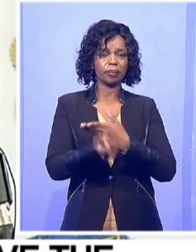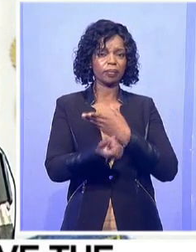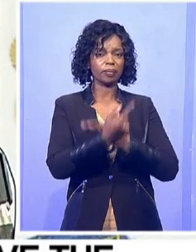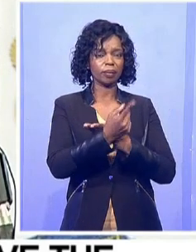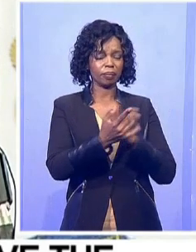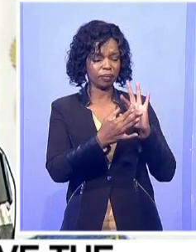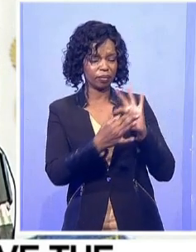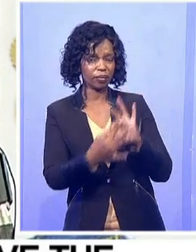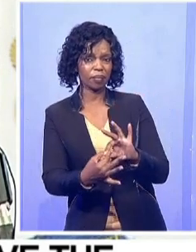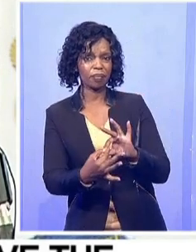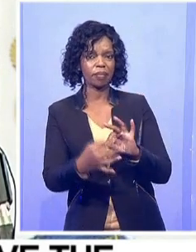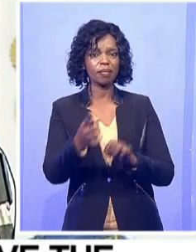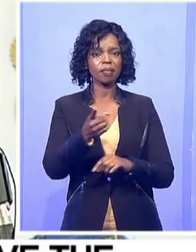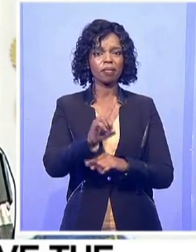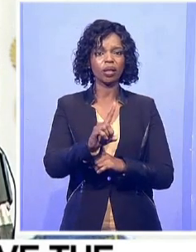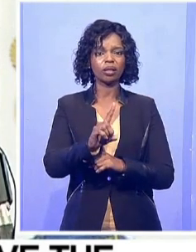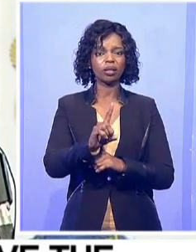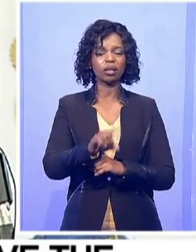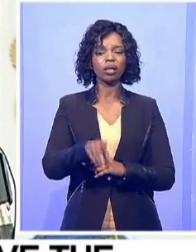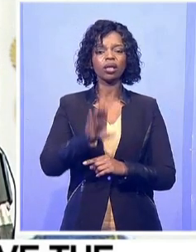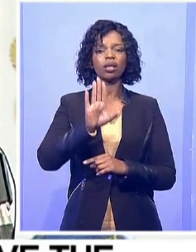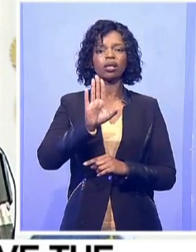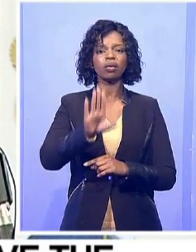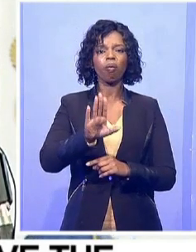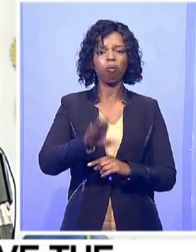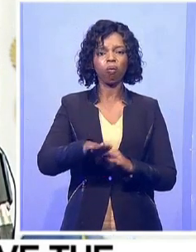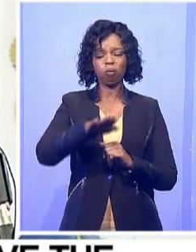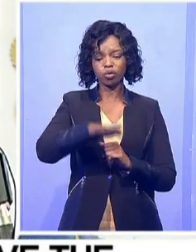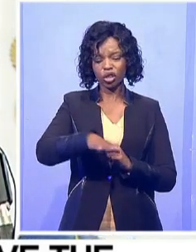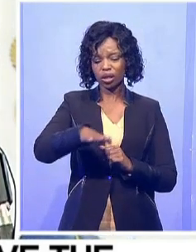the suffering of your dependents, your children,